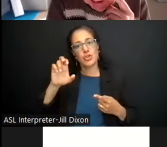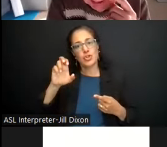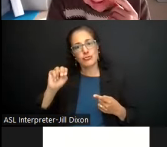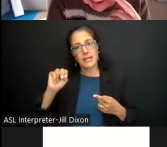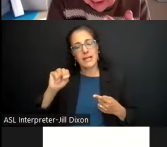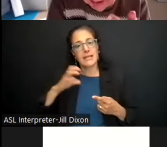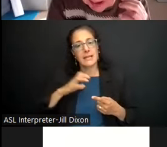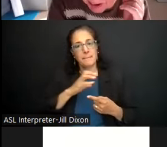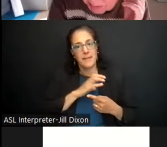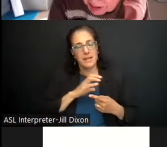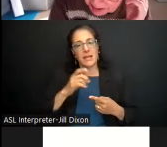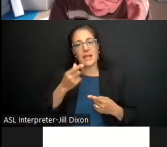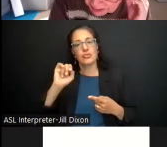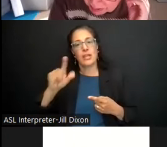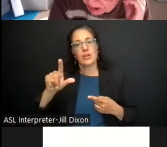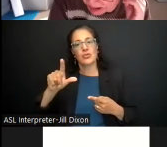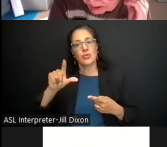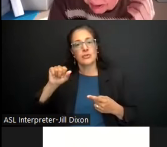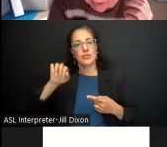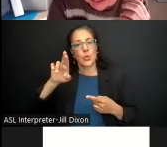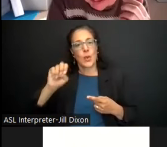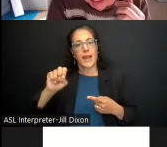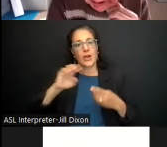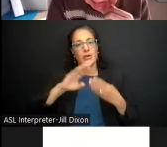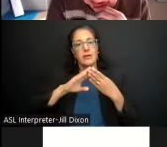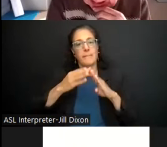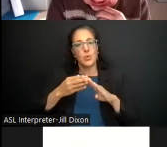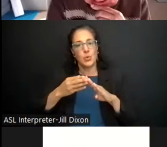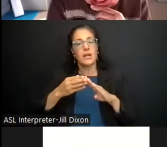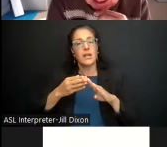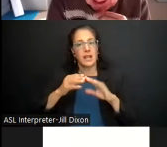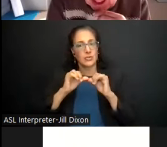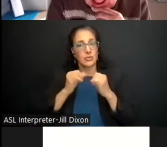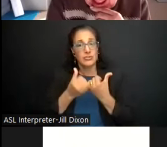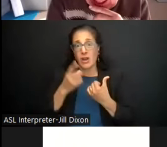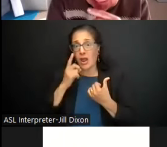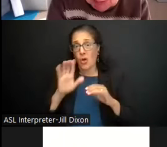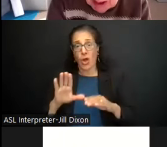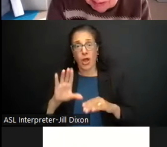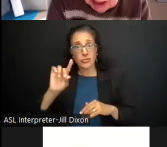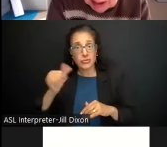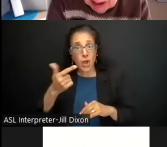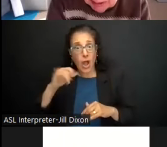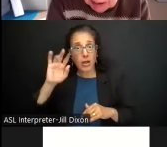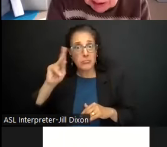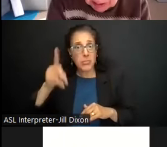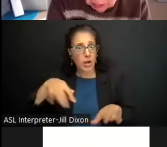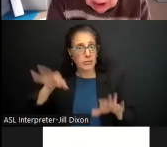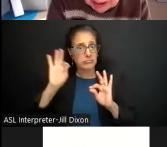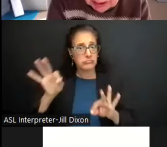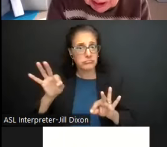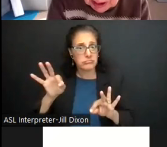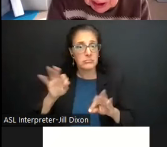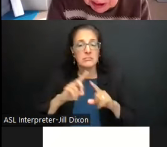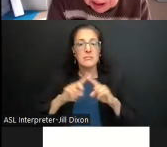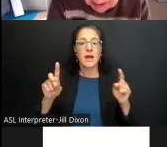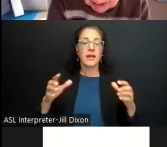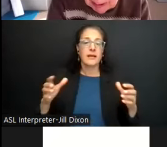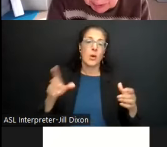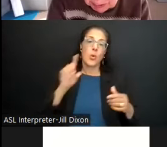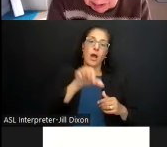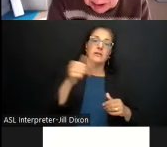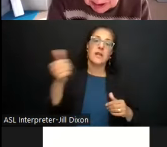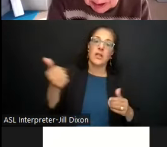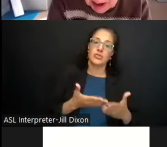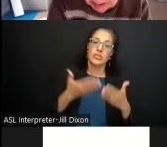Square Community Association about the dog park. I thought that was a wonderful idea. But just one other suggestion I would